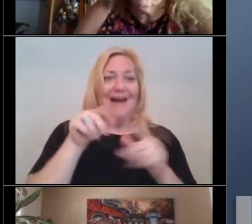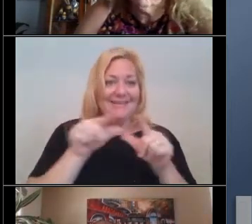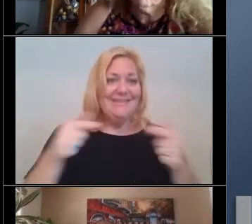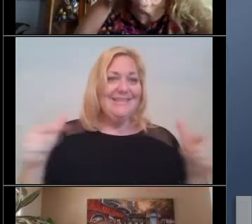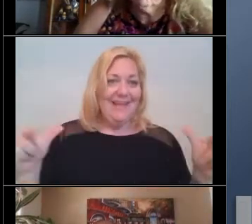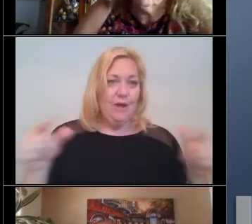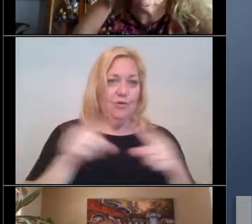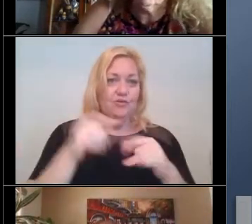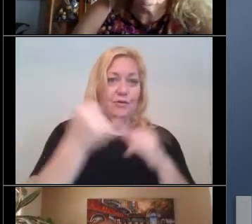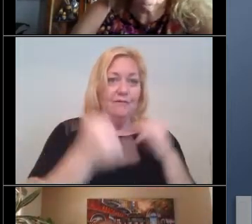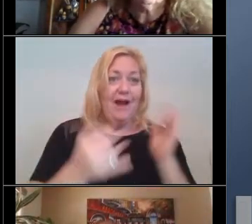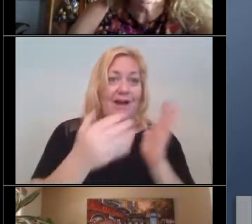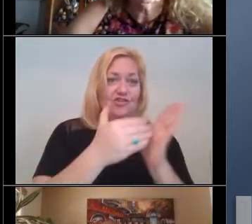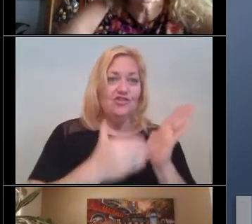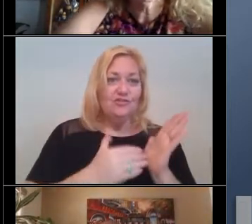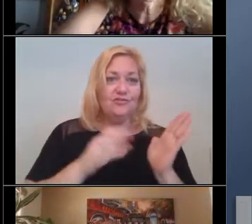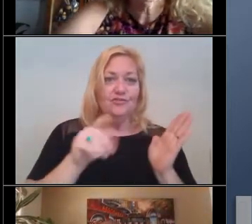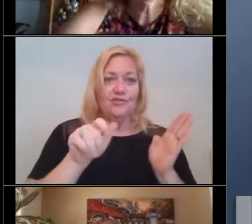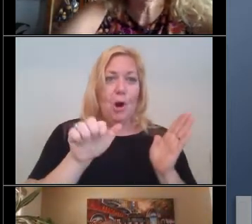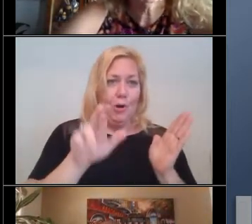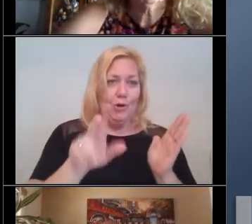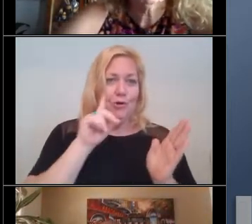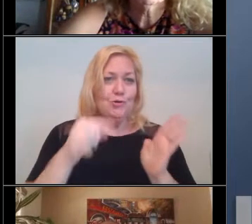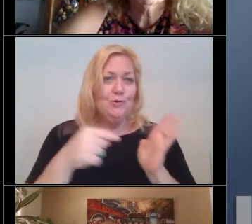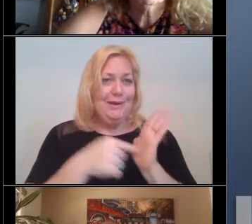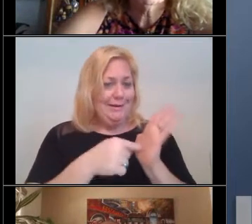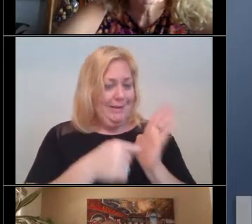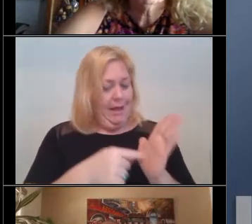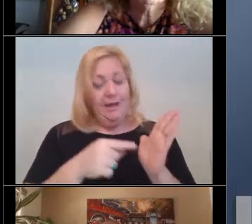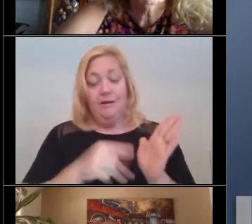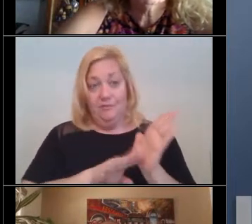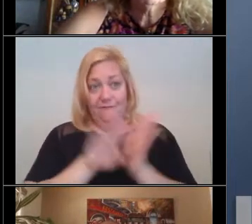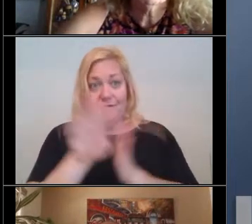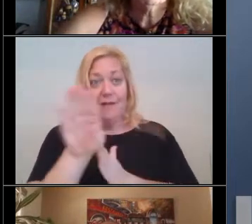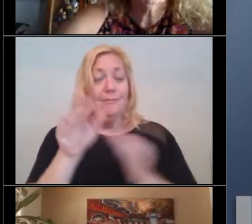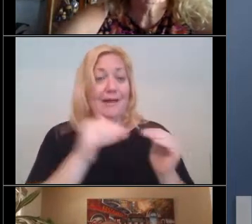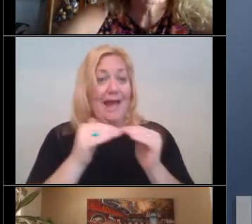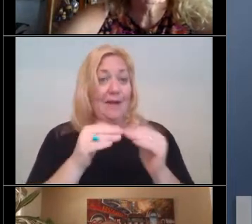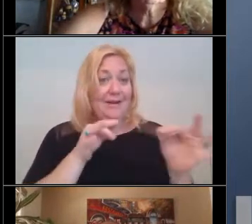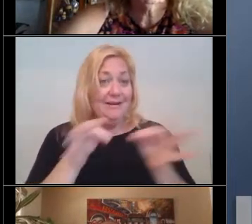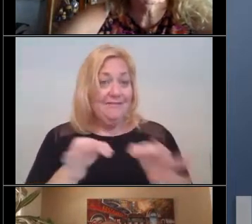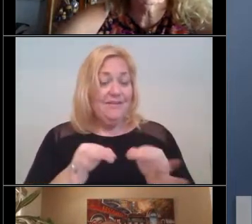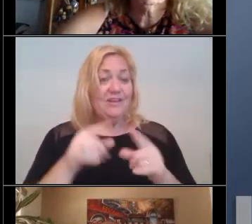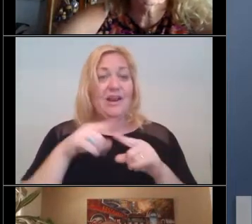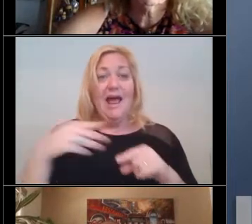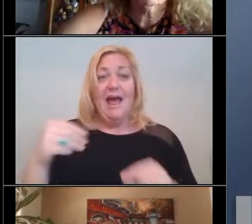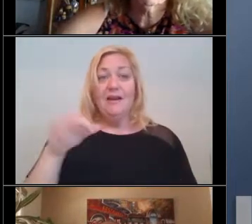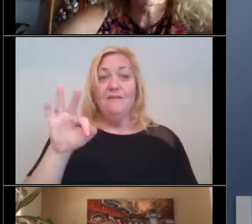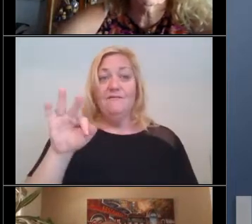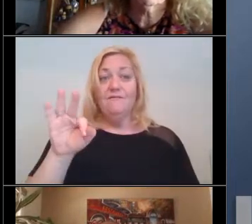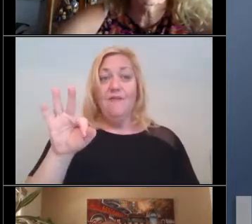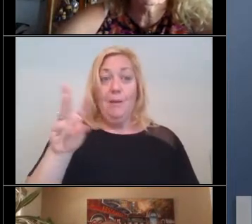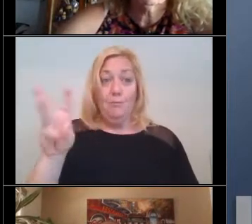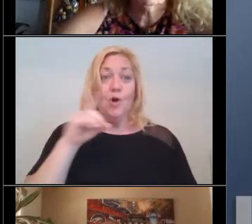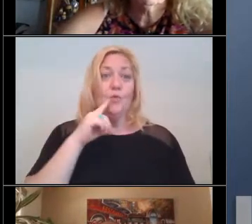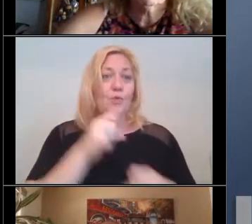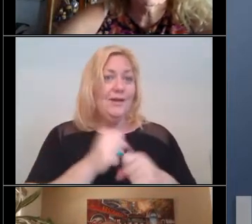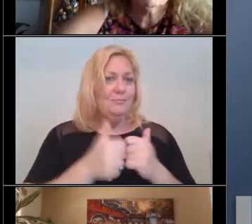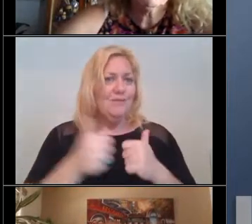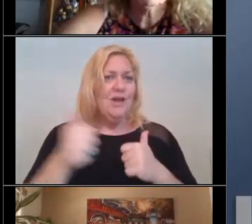the final charter to indicate that the work of developing an equity definition and framework may extend beyond the length